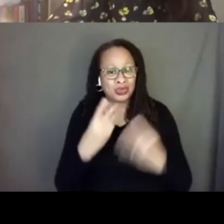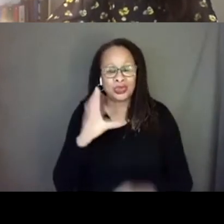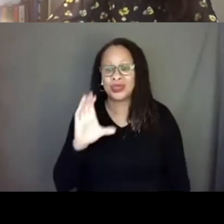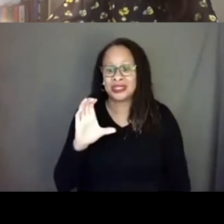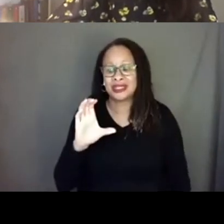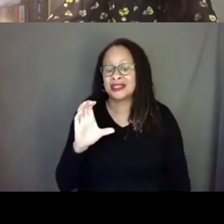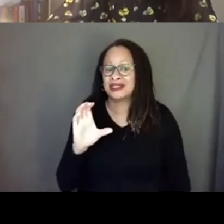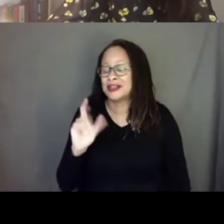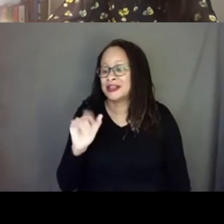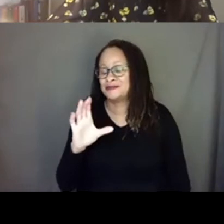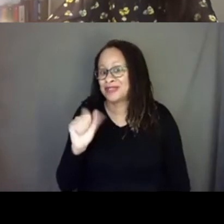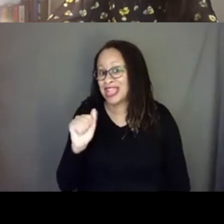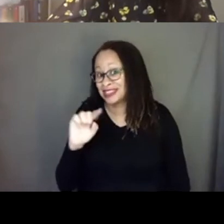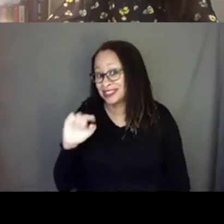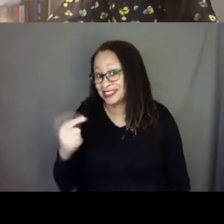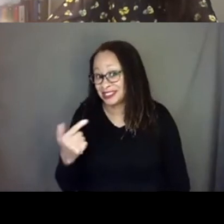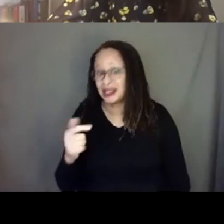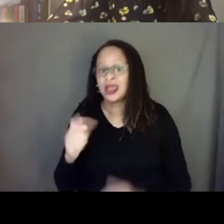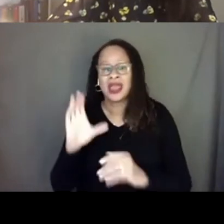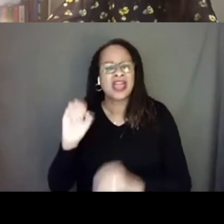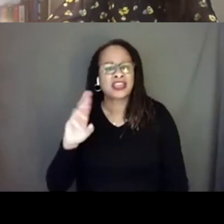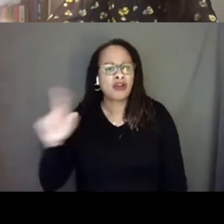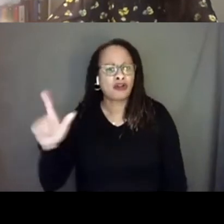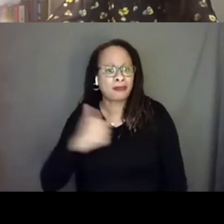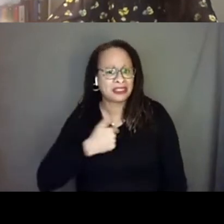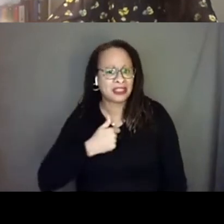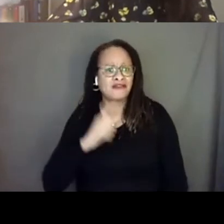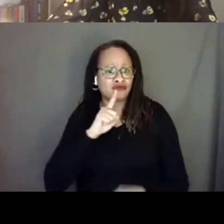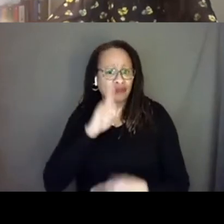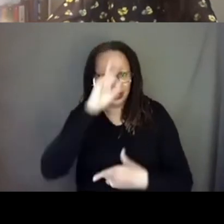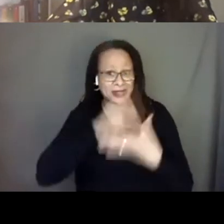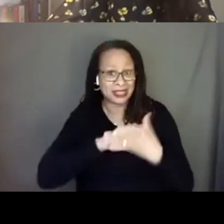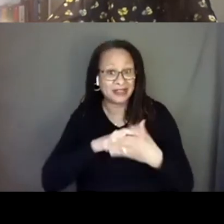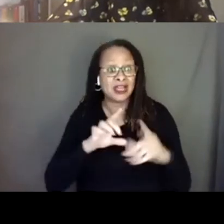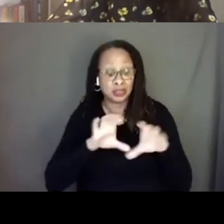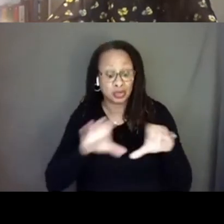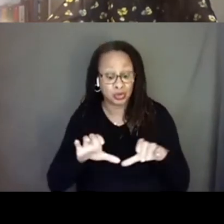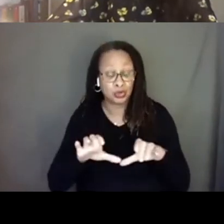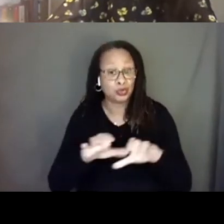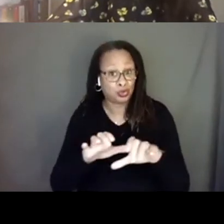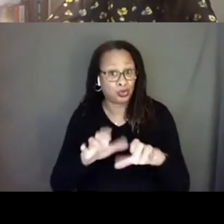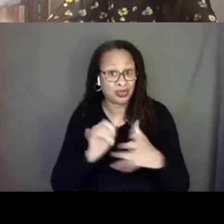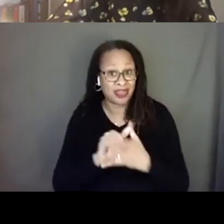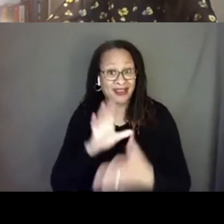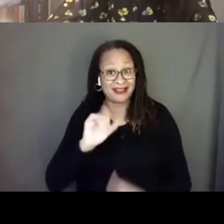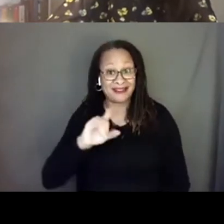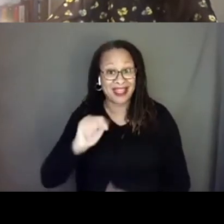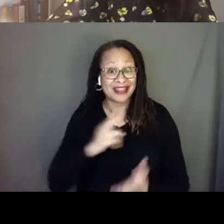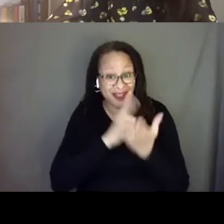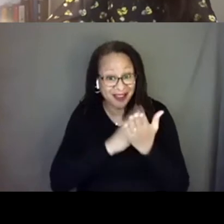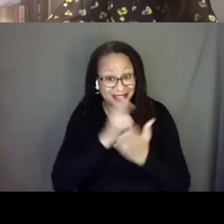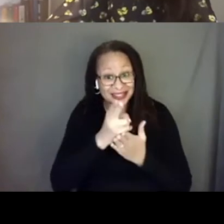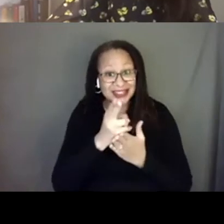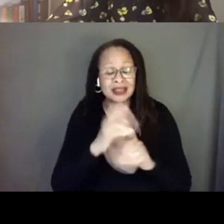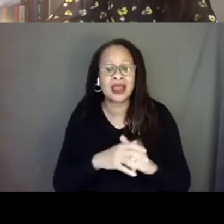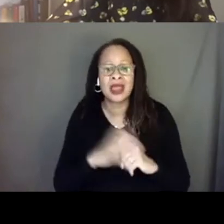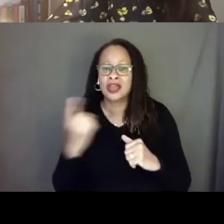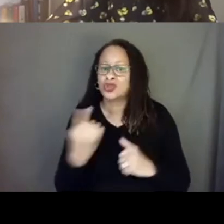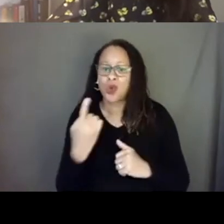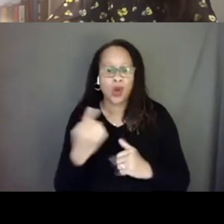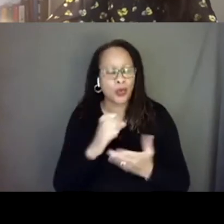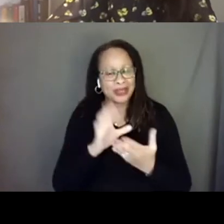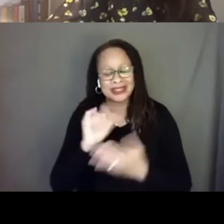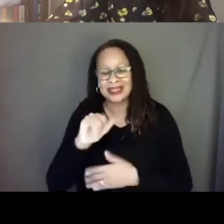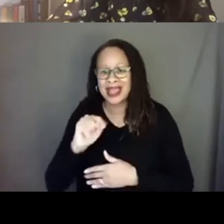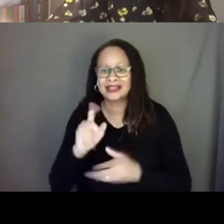this firmly, you to cast authentically, you cast people always when you're casting who